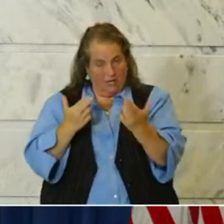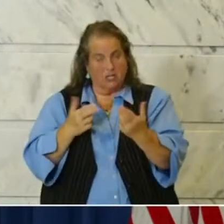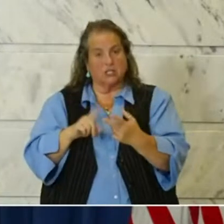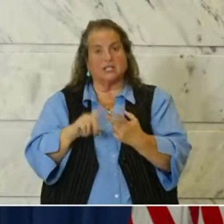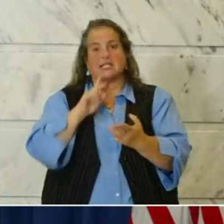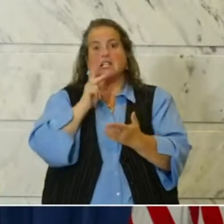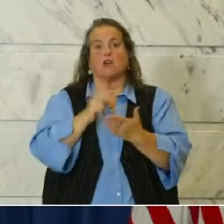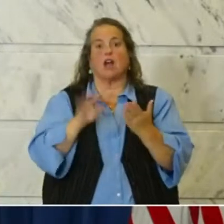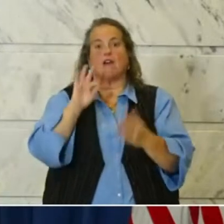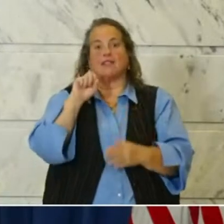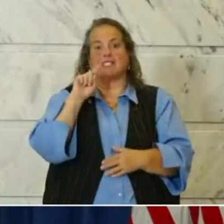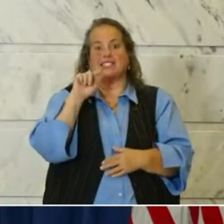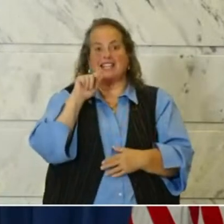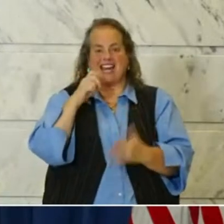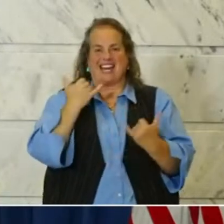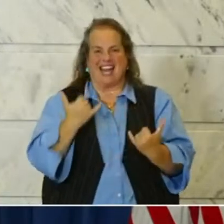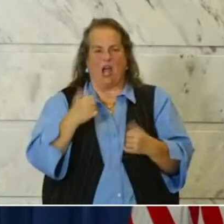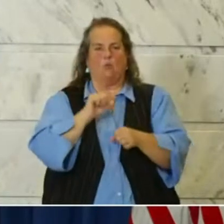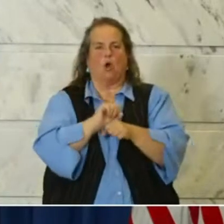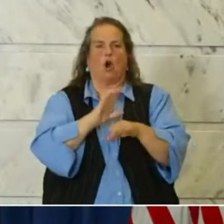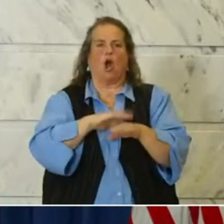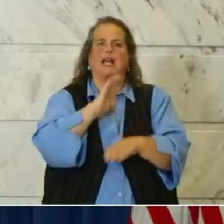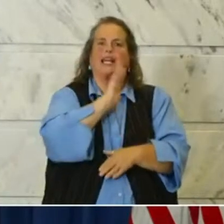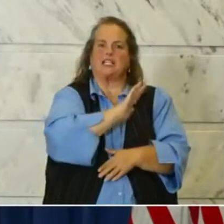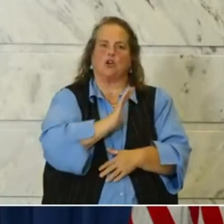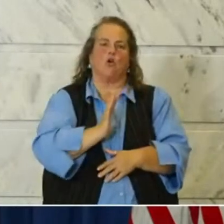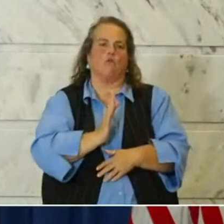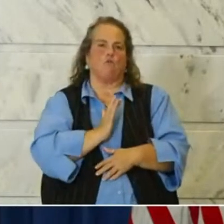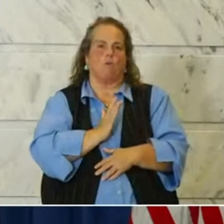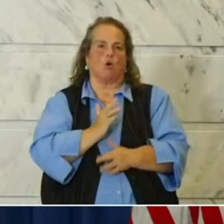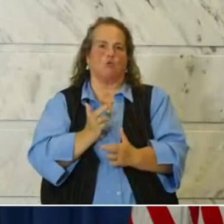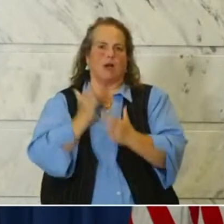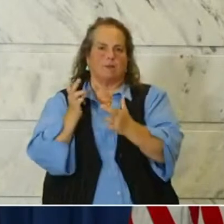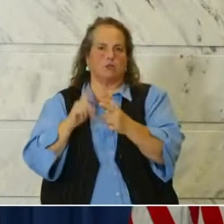is now working on his formal recommendation to